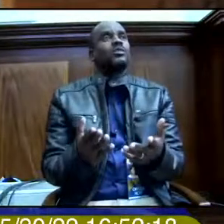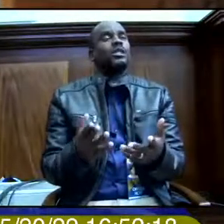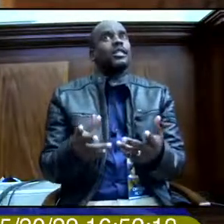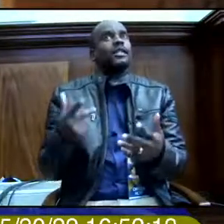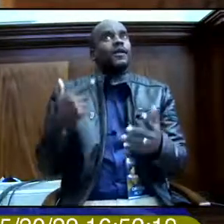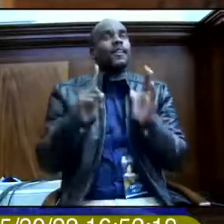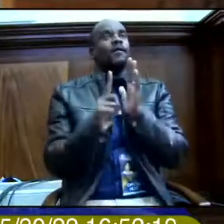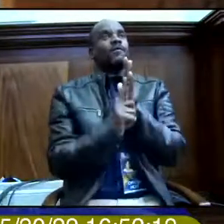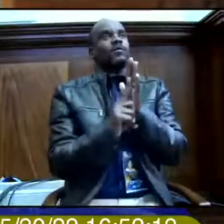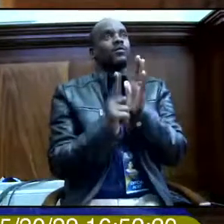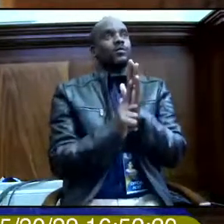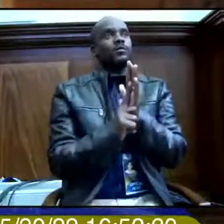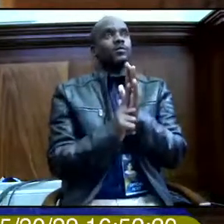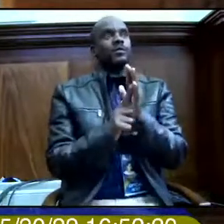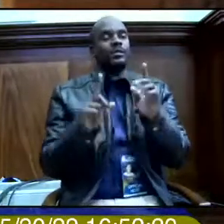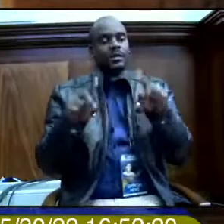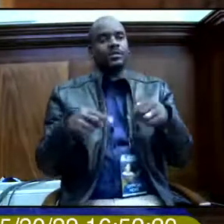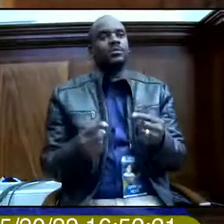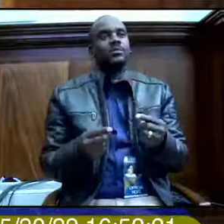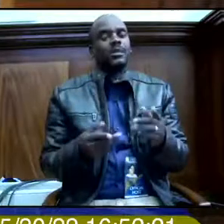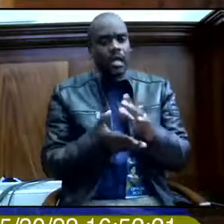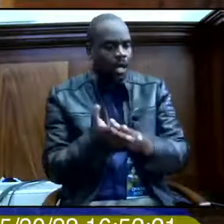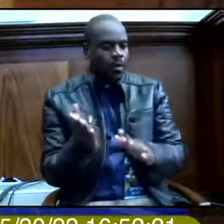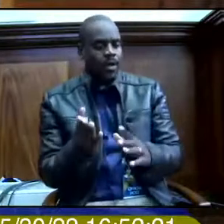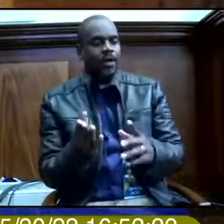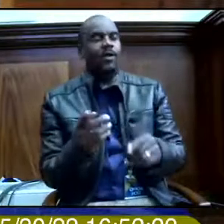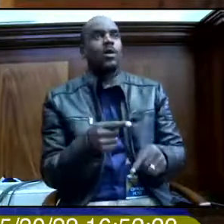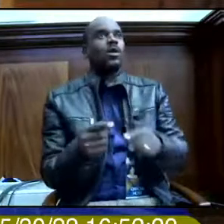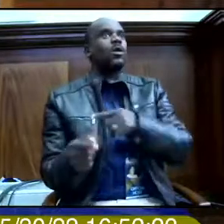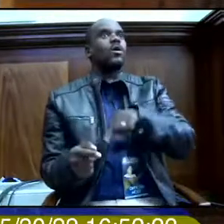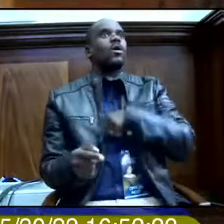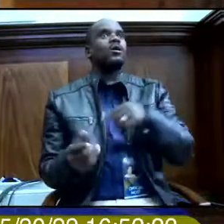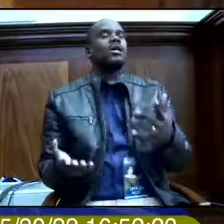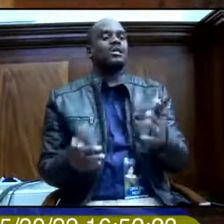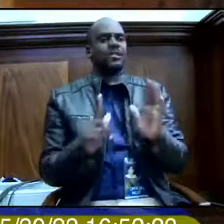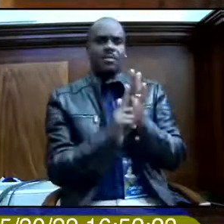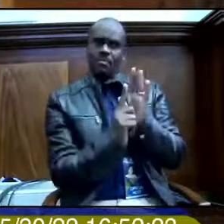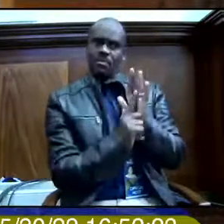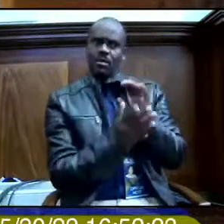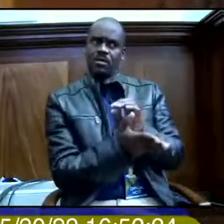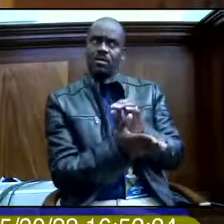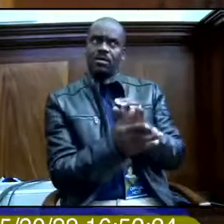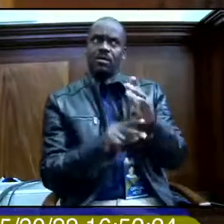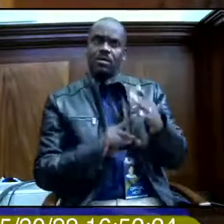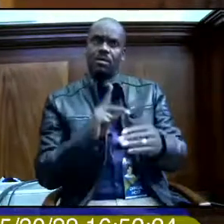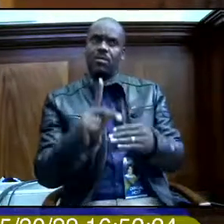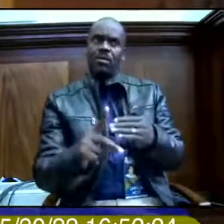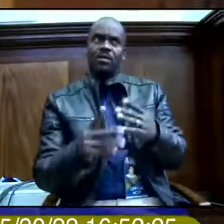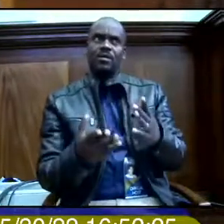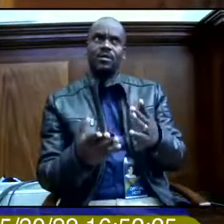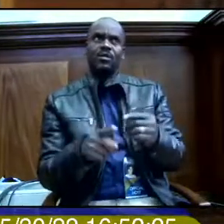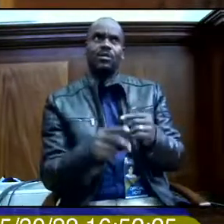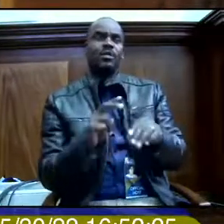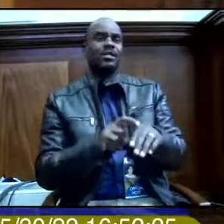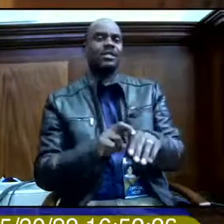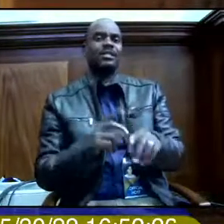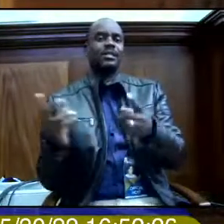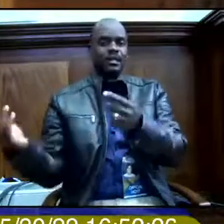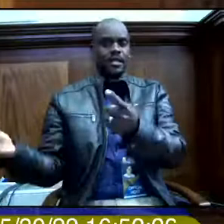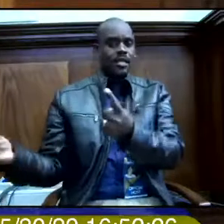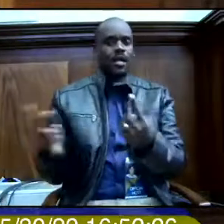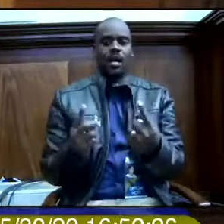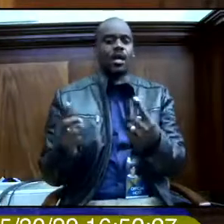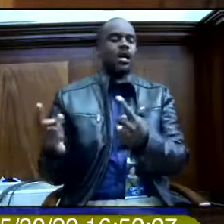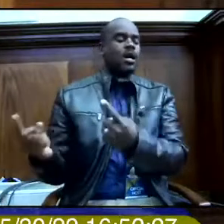laws it doesn't occur well with us when some of the laws or even though the policies don't necessarily come yet